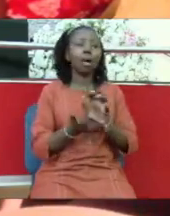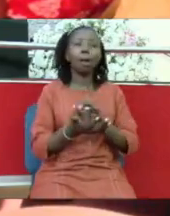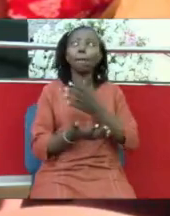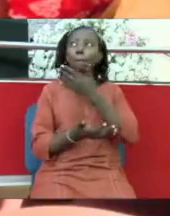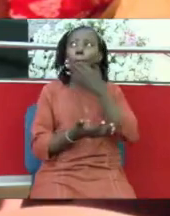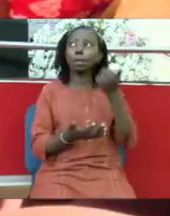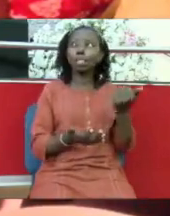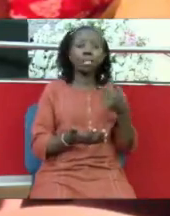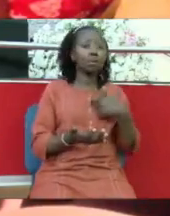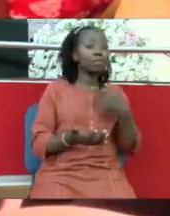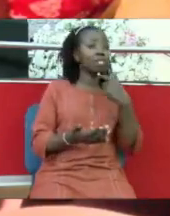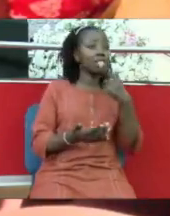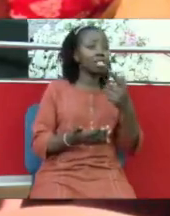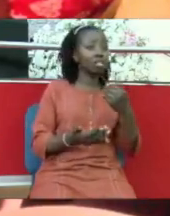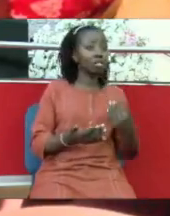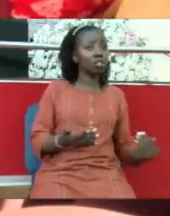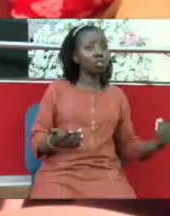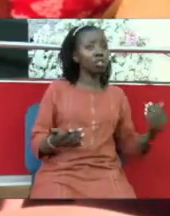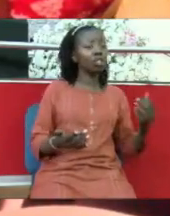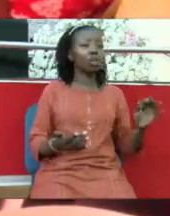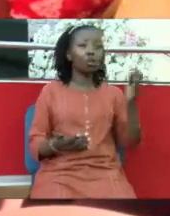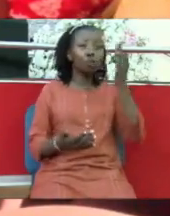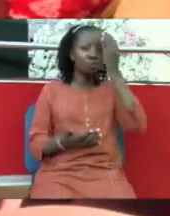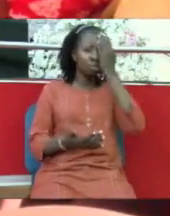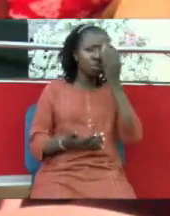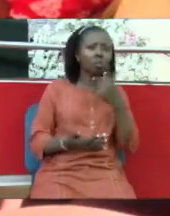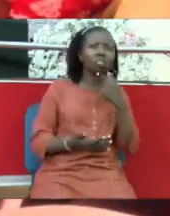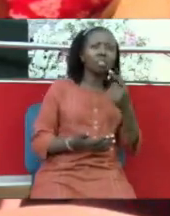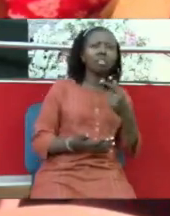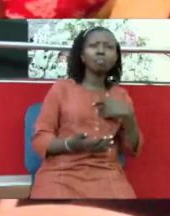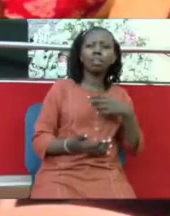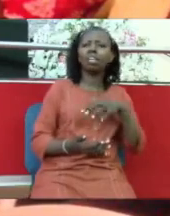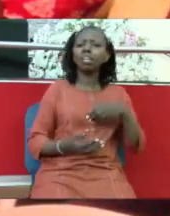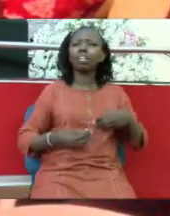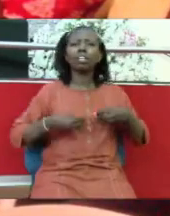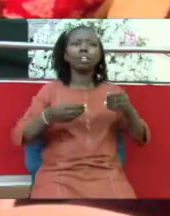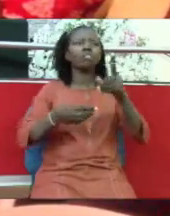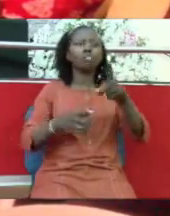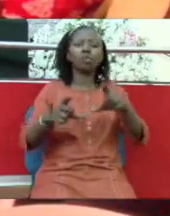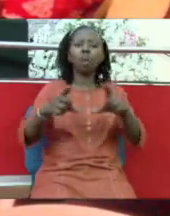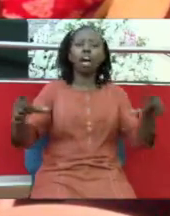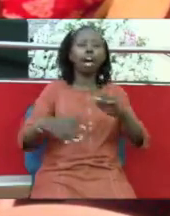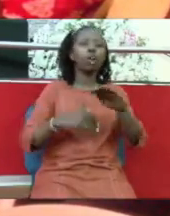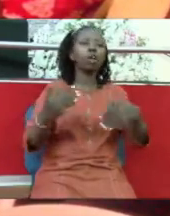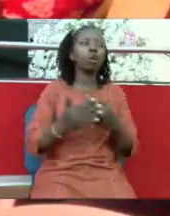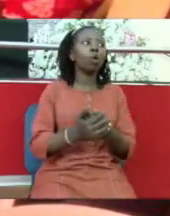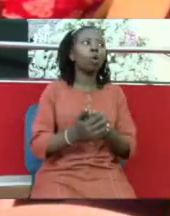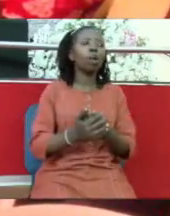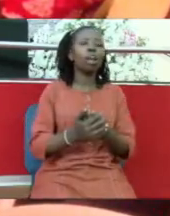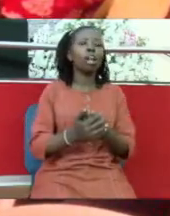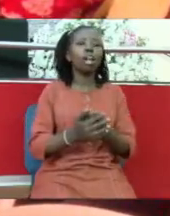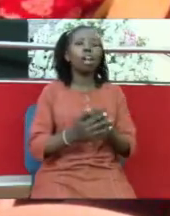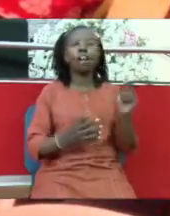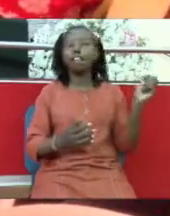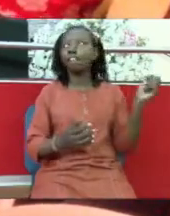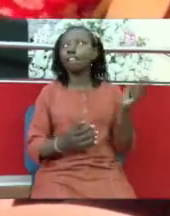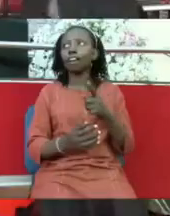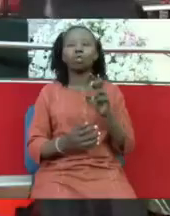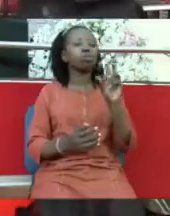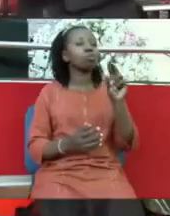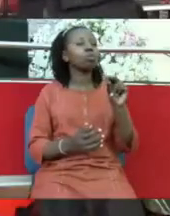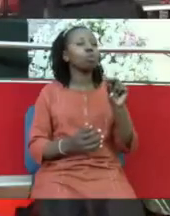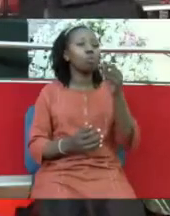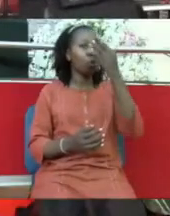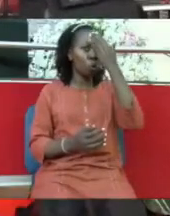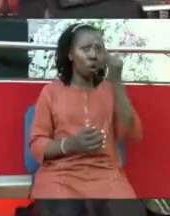As I said, the children of Israel were told, I'm not going to give you the whole land at once. Because even if I give it to